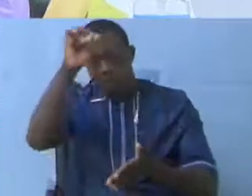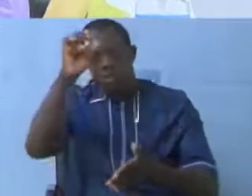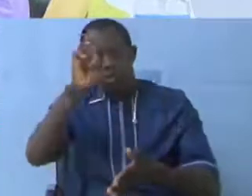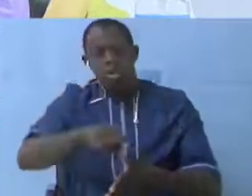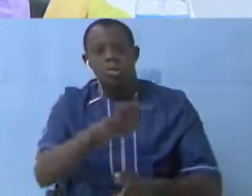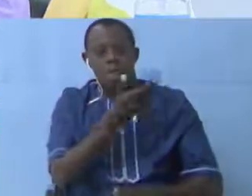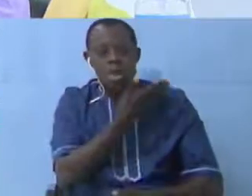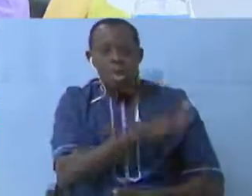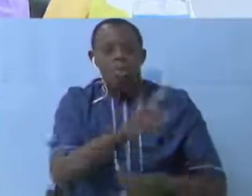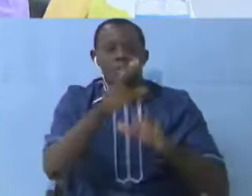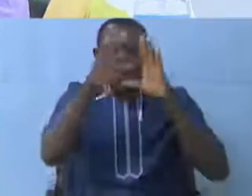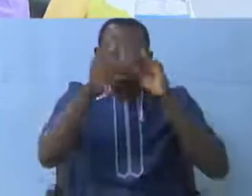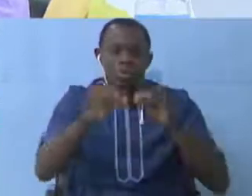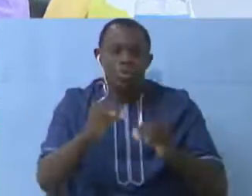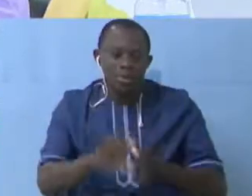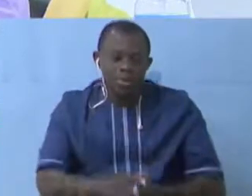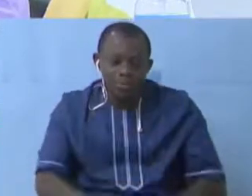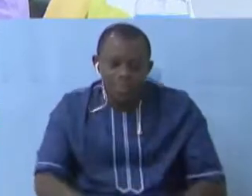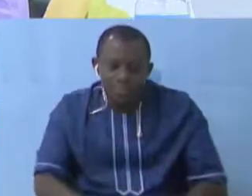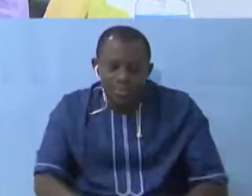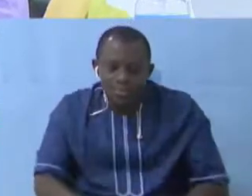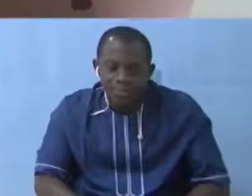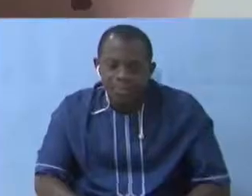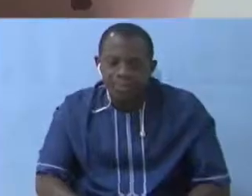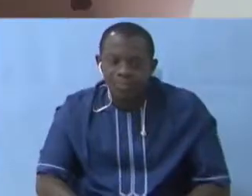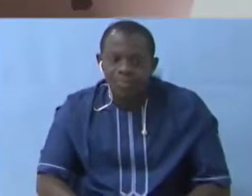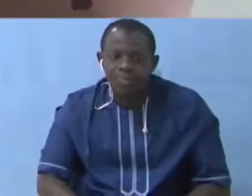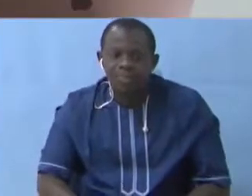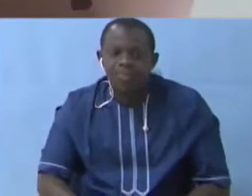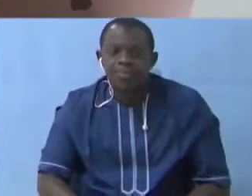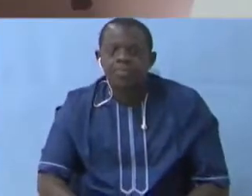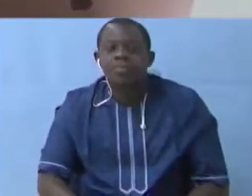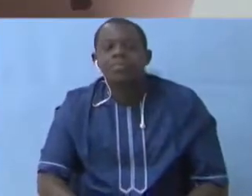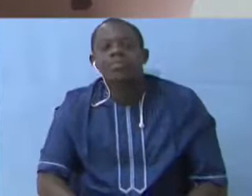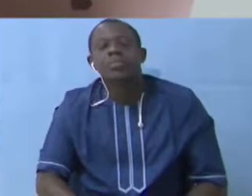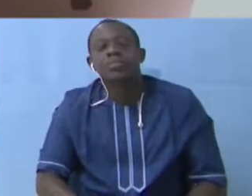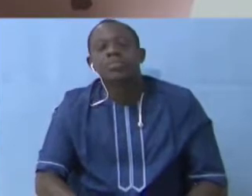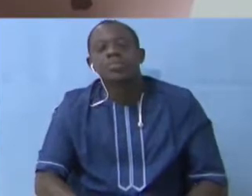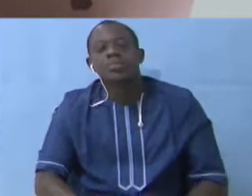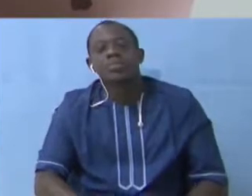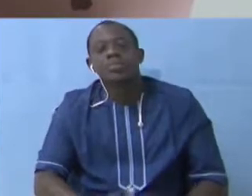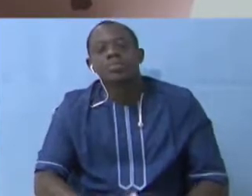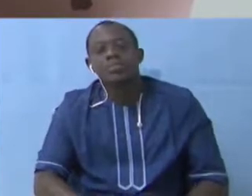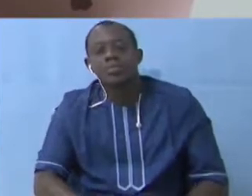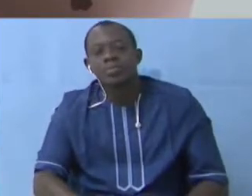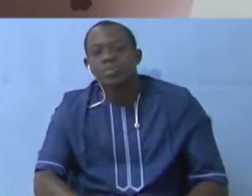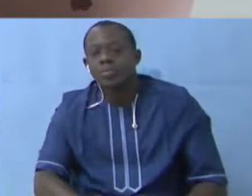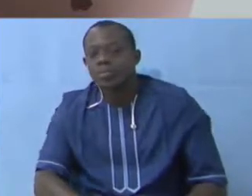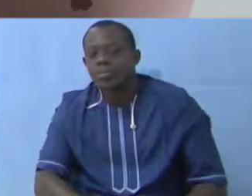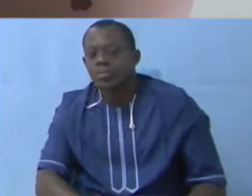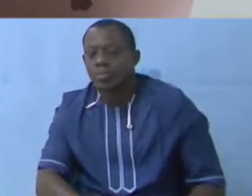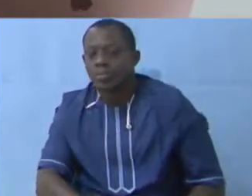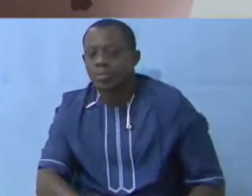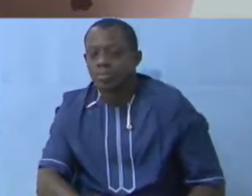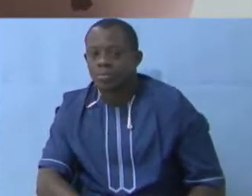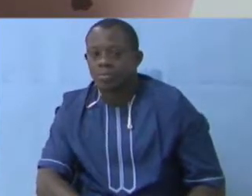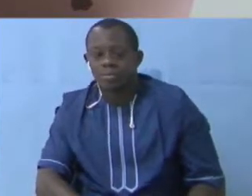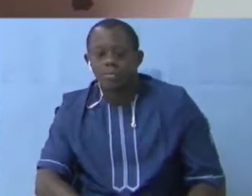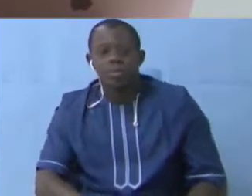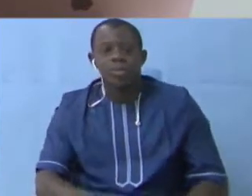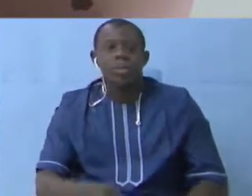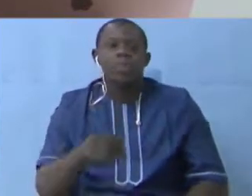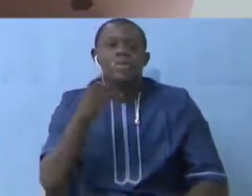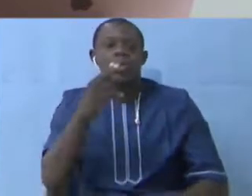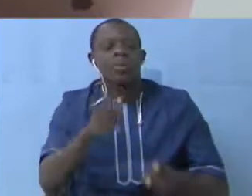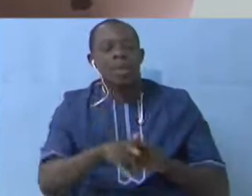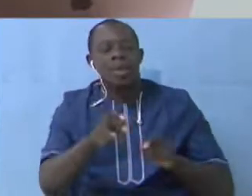If you look at subsection 6 of that paragraph, of that section, sorry. So said law ci fan na bi ñoo wax subsection